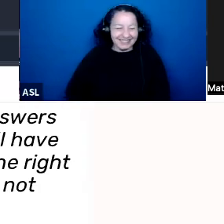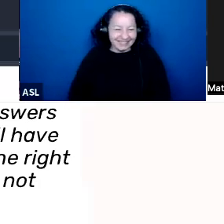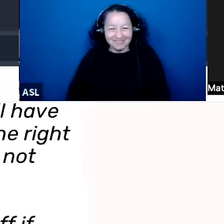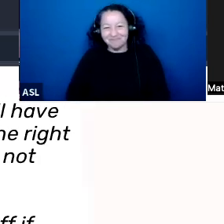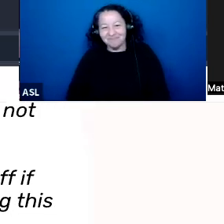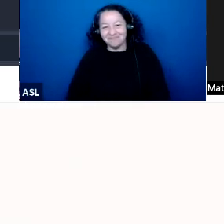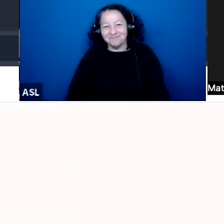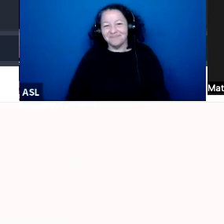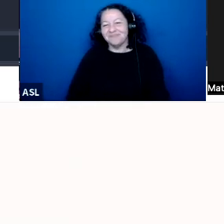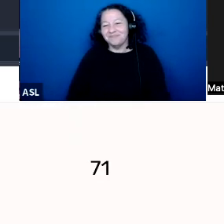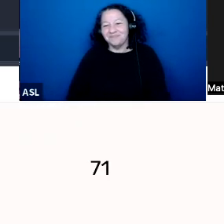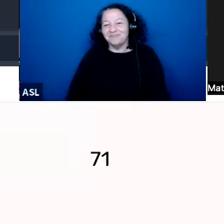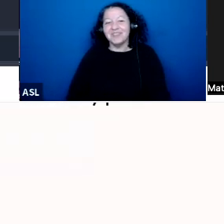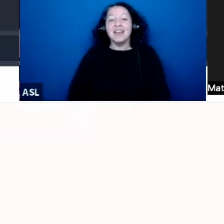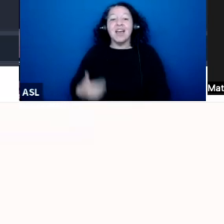Taylor.